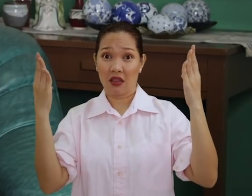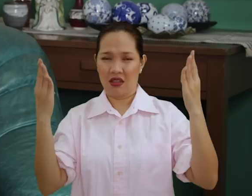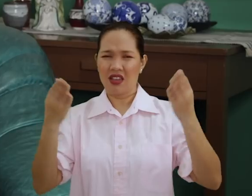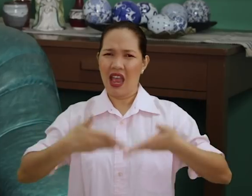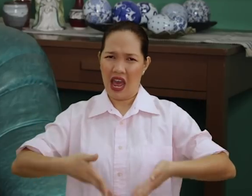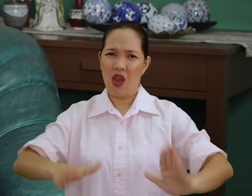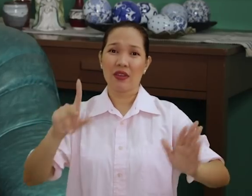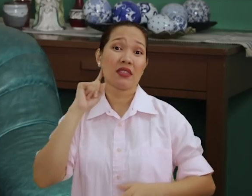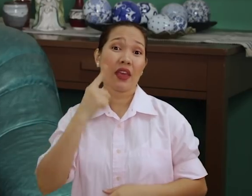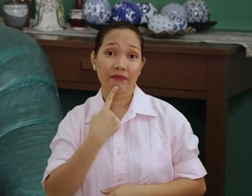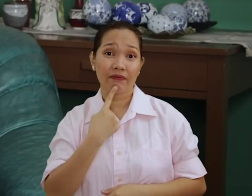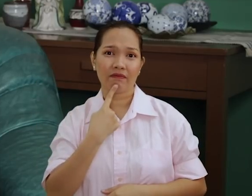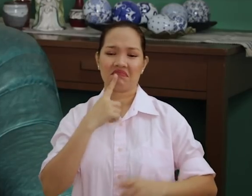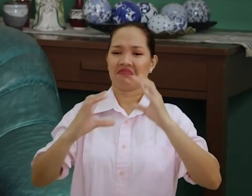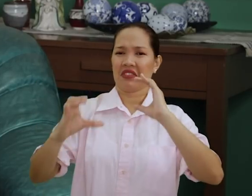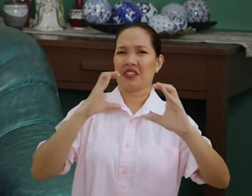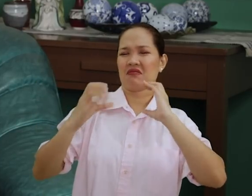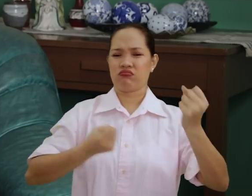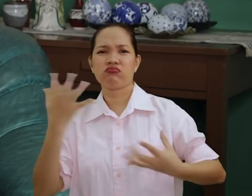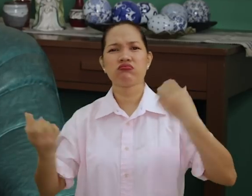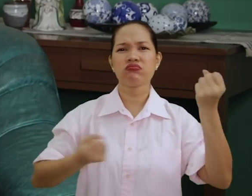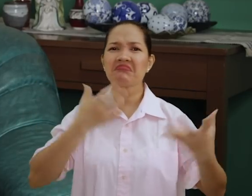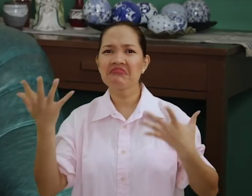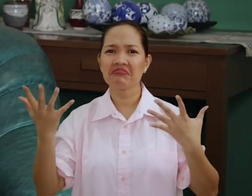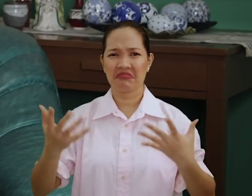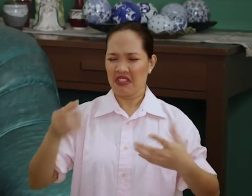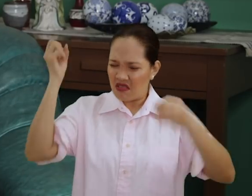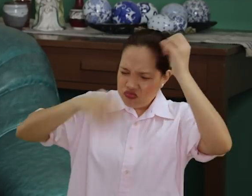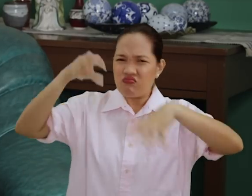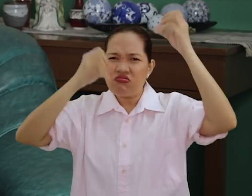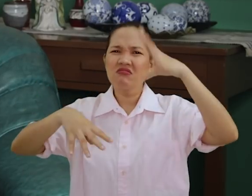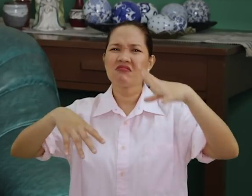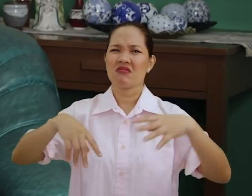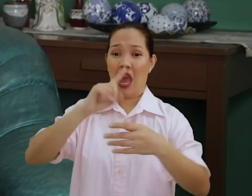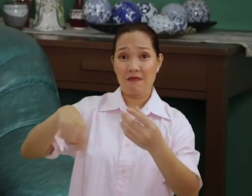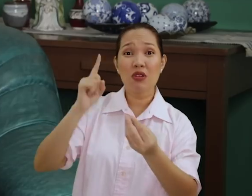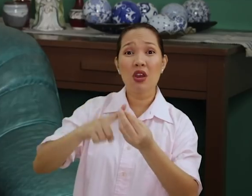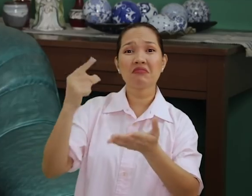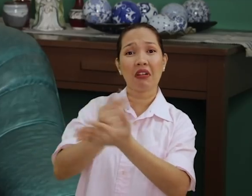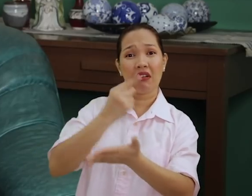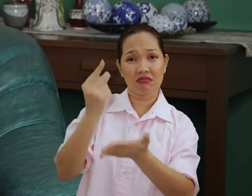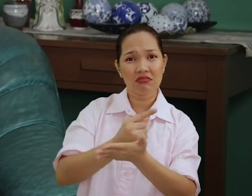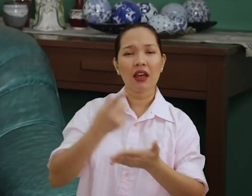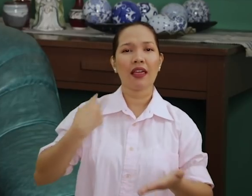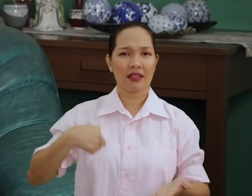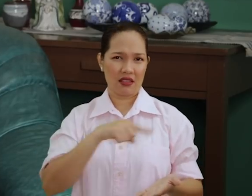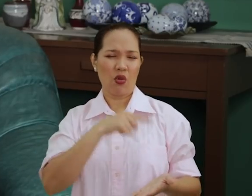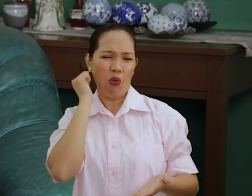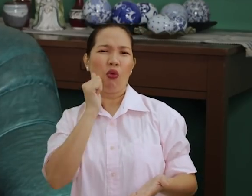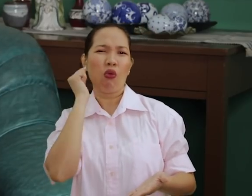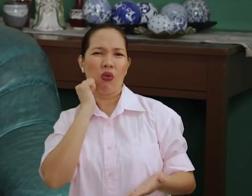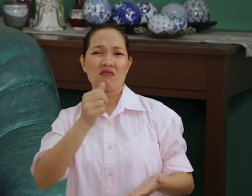it from them and created a negative understanding of deafness and deafhood? Will